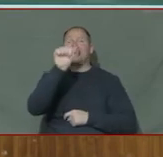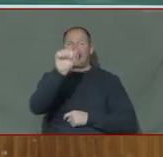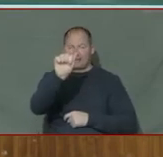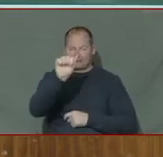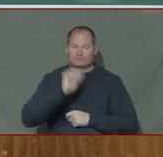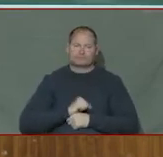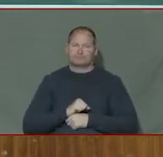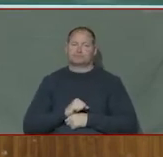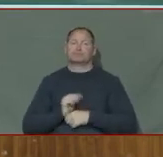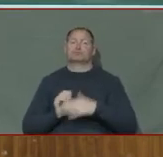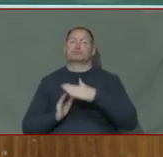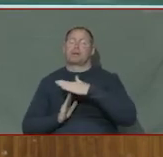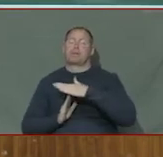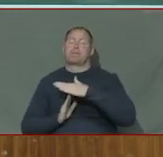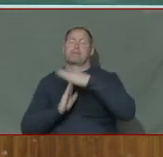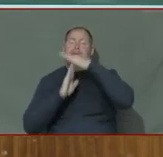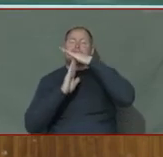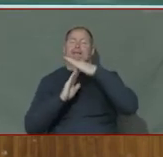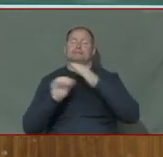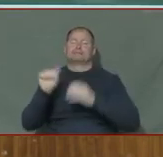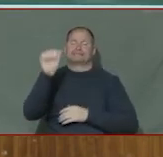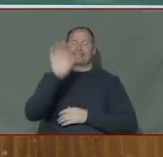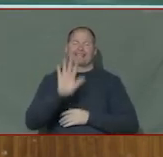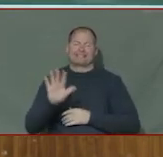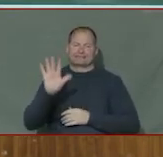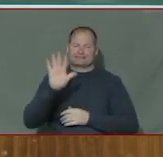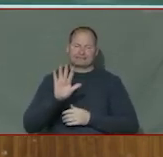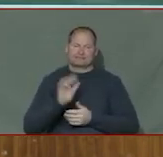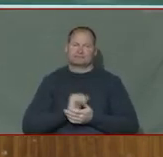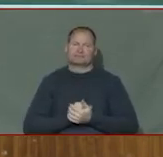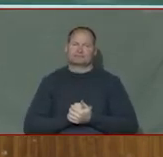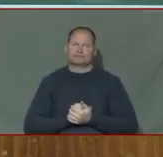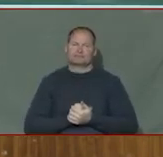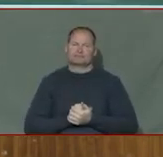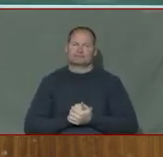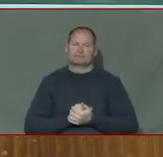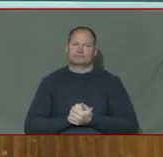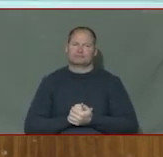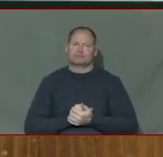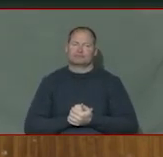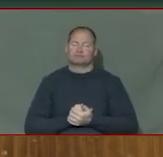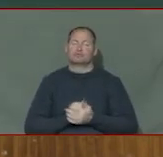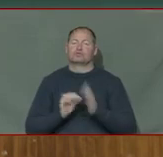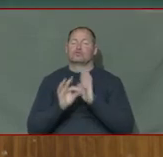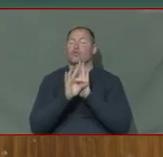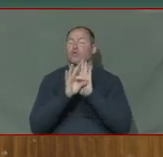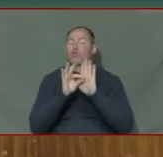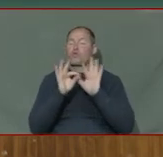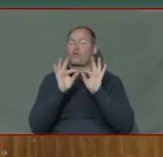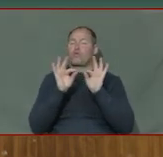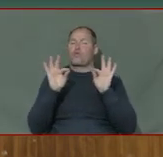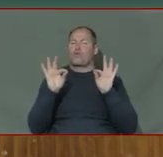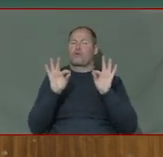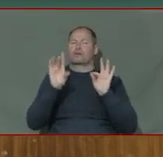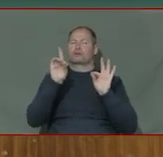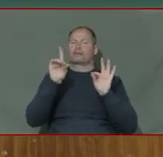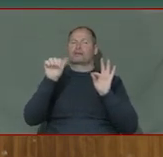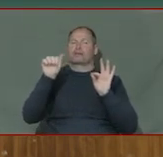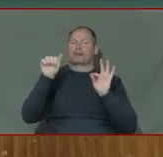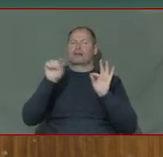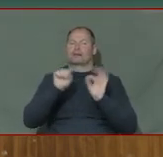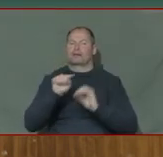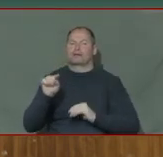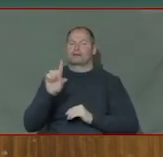the maximum area is given by the formula dA